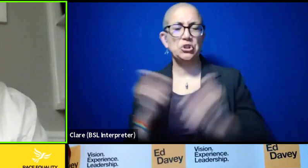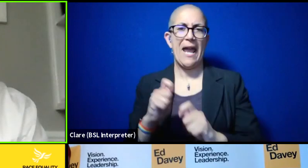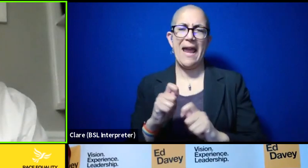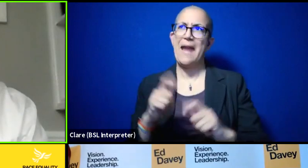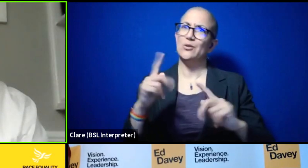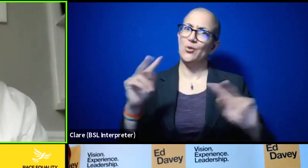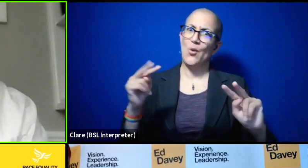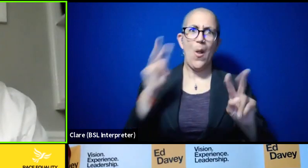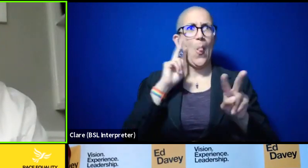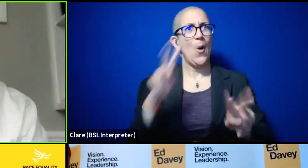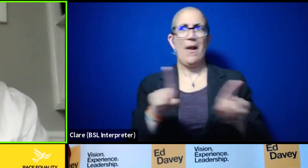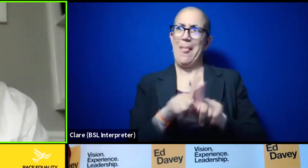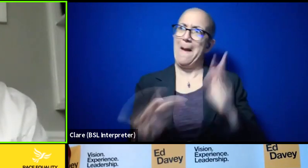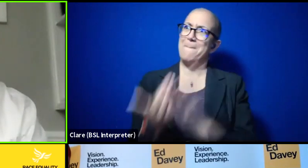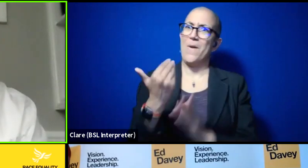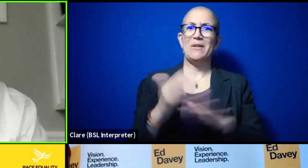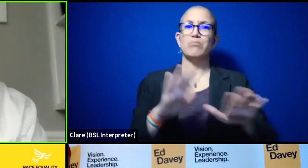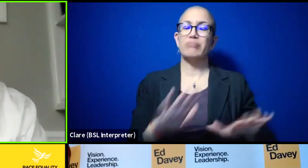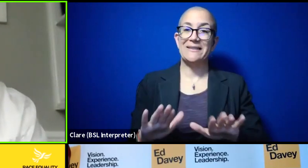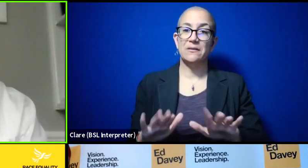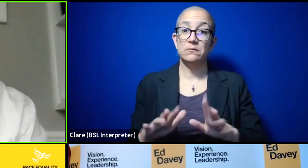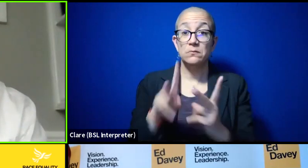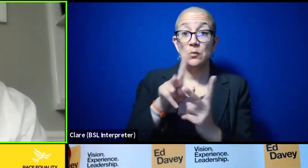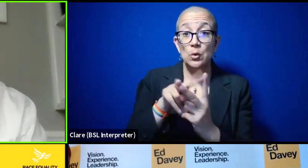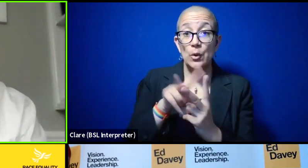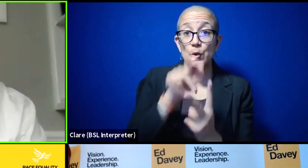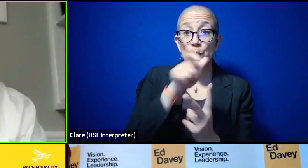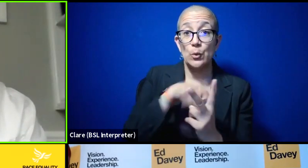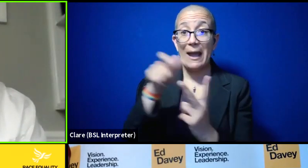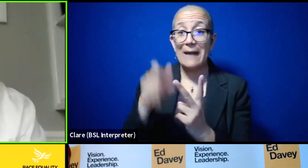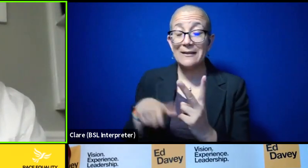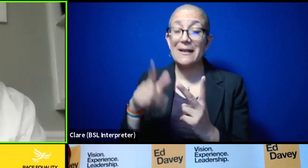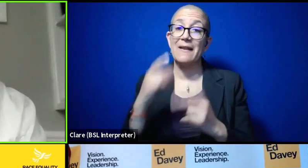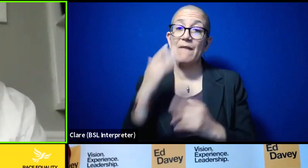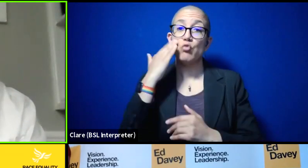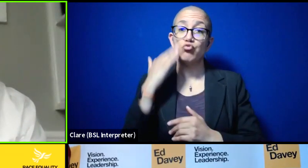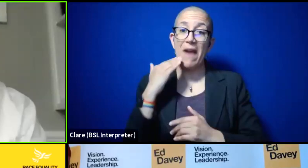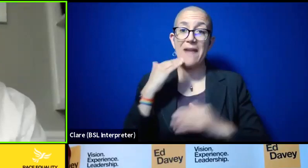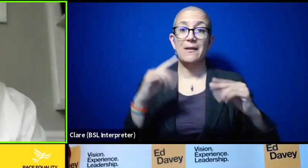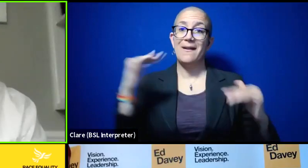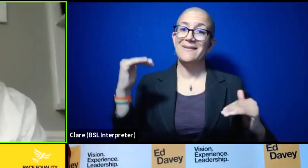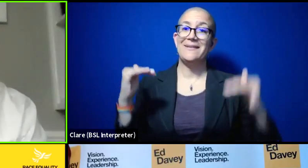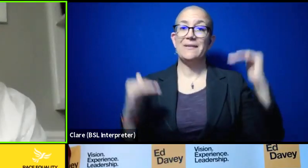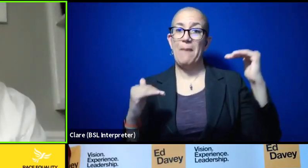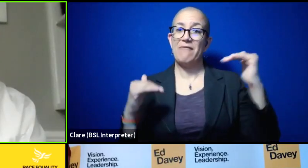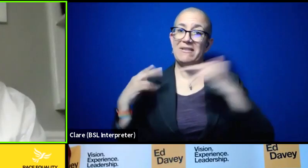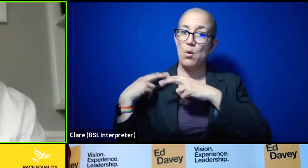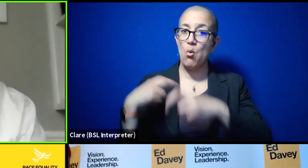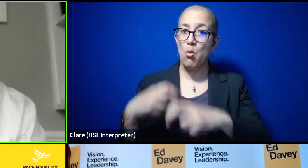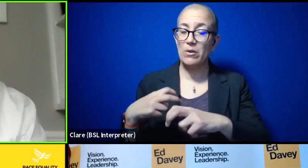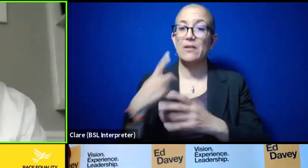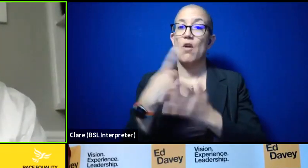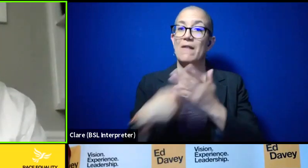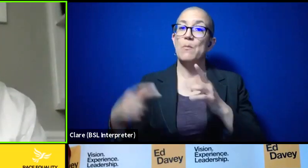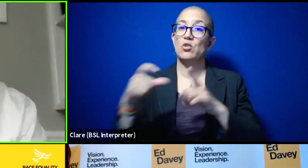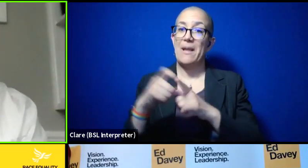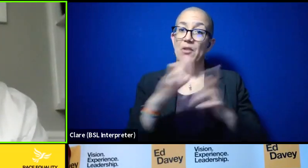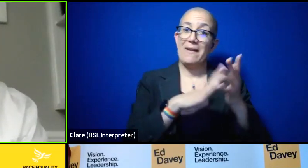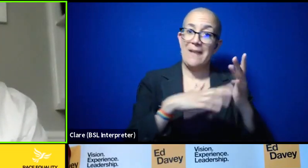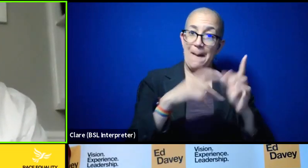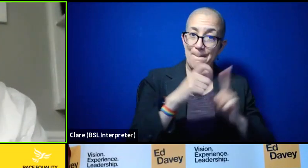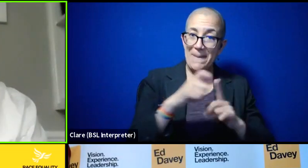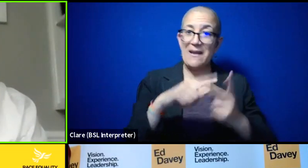party of relevance, will the two candidates pledge to carry out a race disparity audit of Liberal Democrat MP staff? Should we not start within our